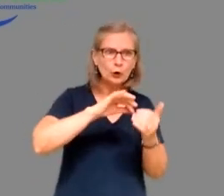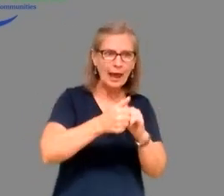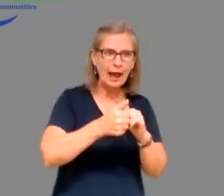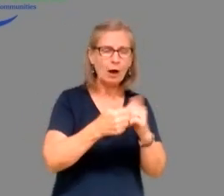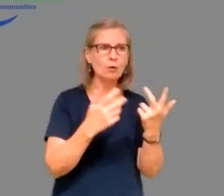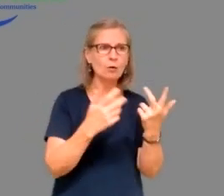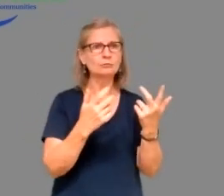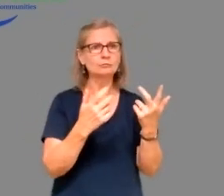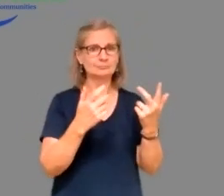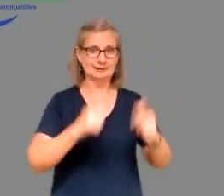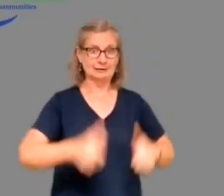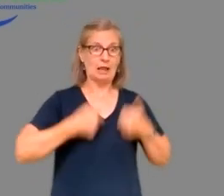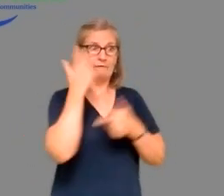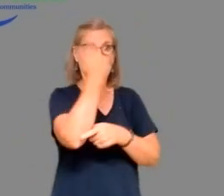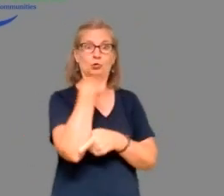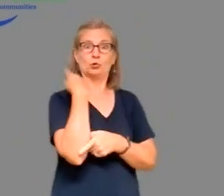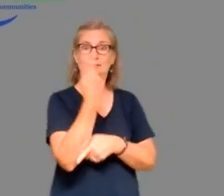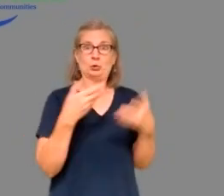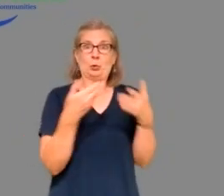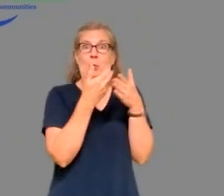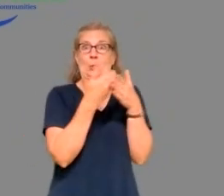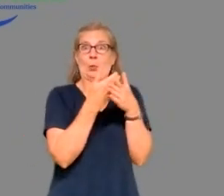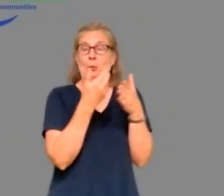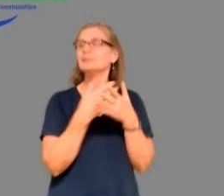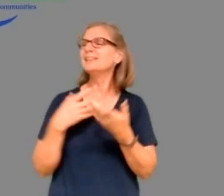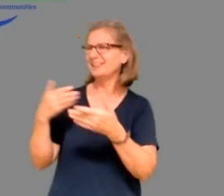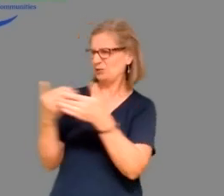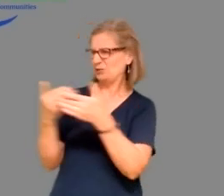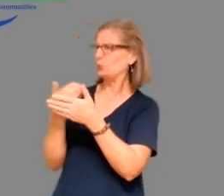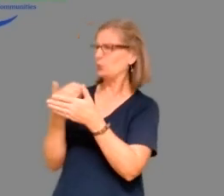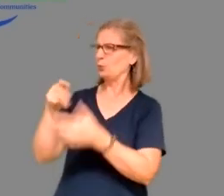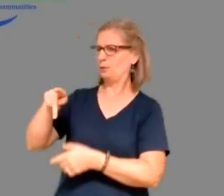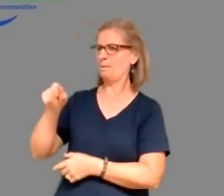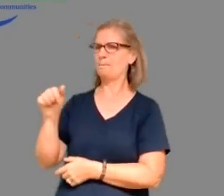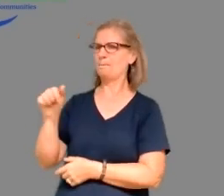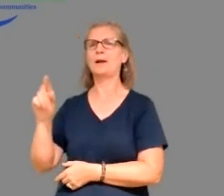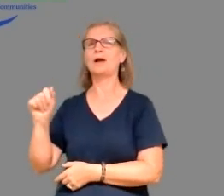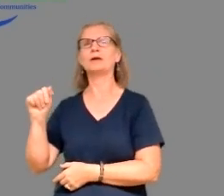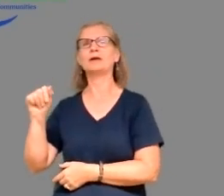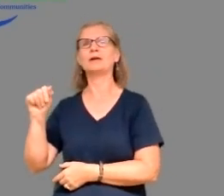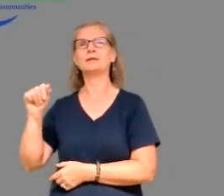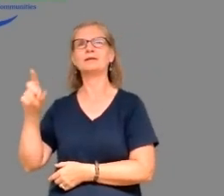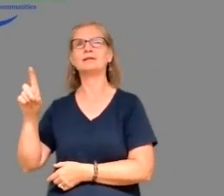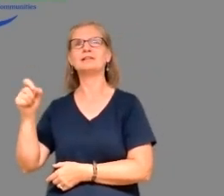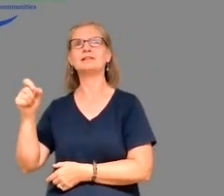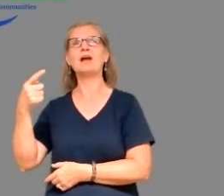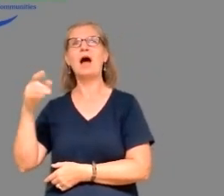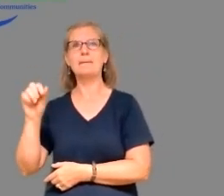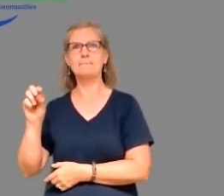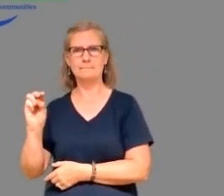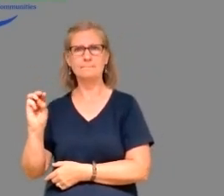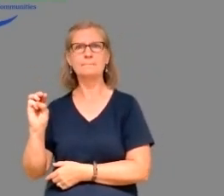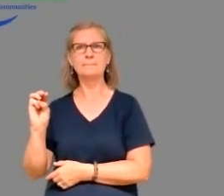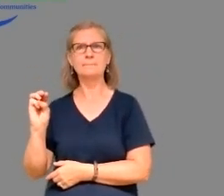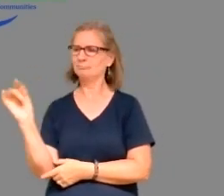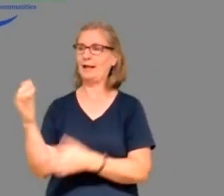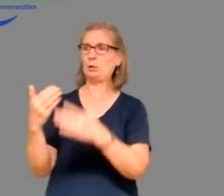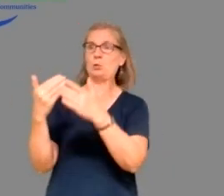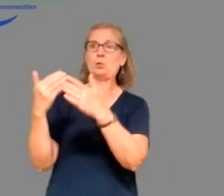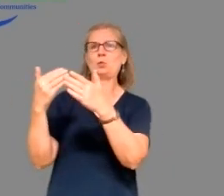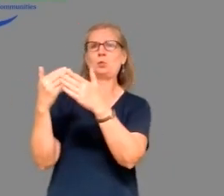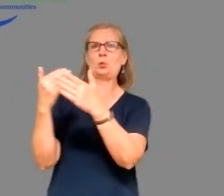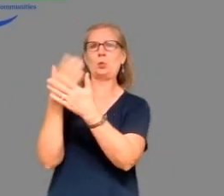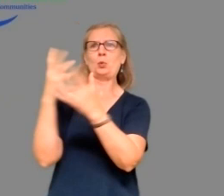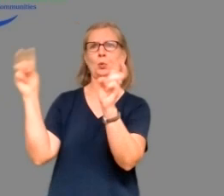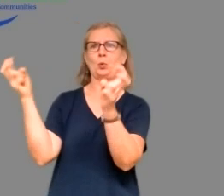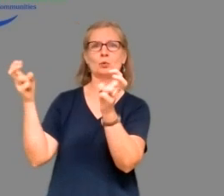Right. It's a new paradigm. Right. So we aren't going to have the ease of access to things that we used to of